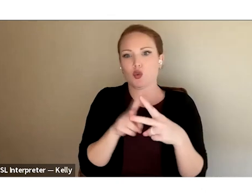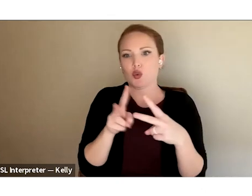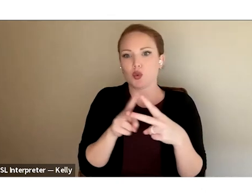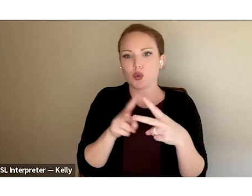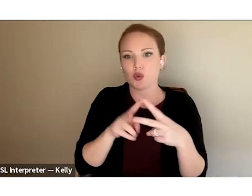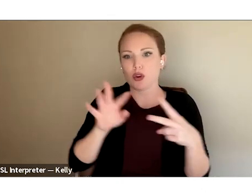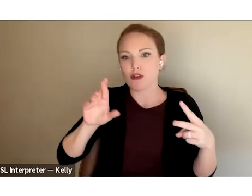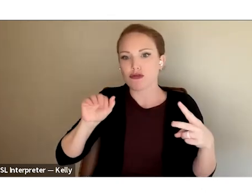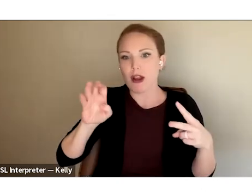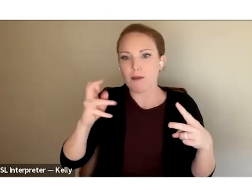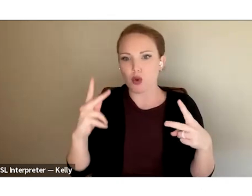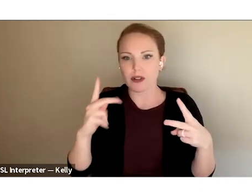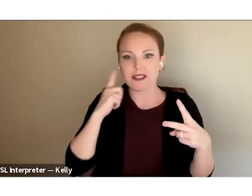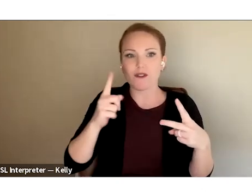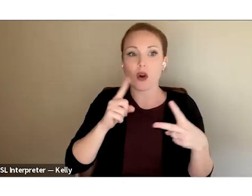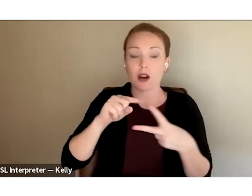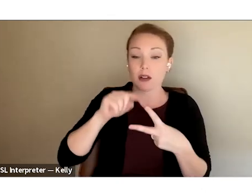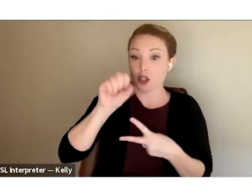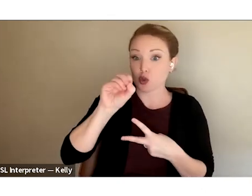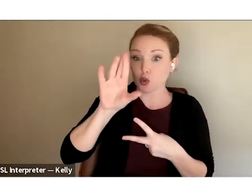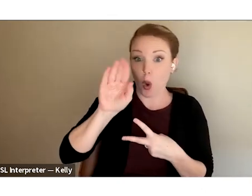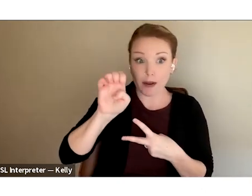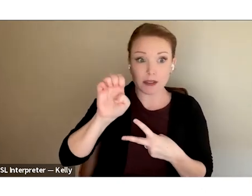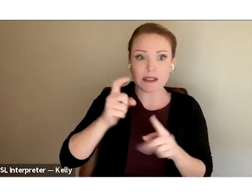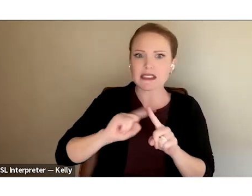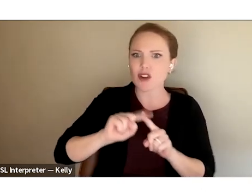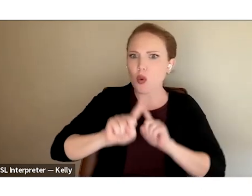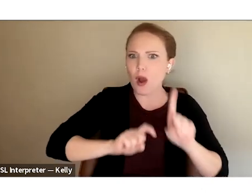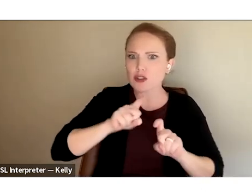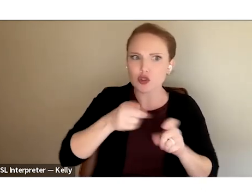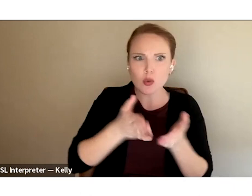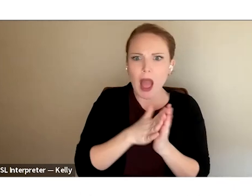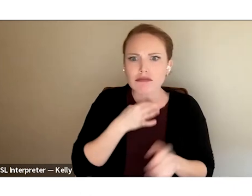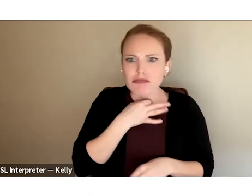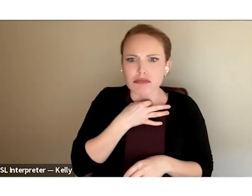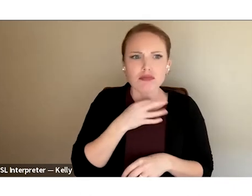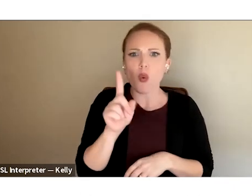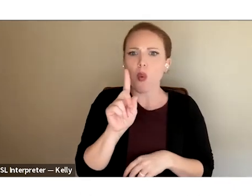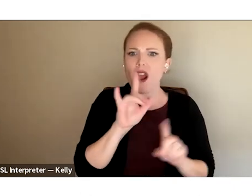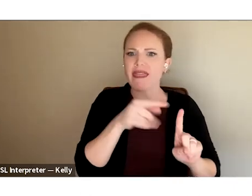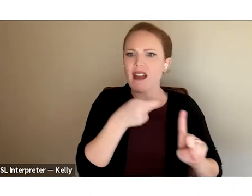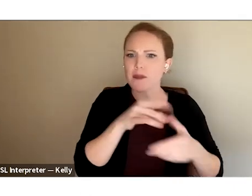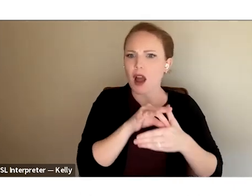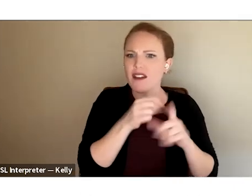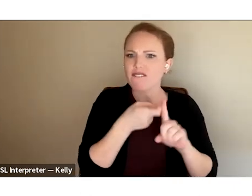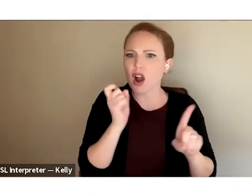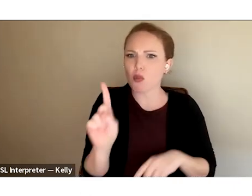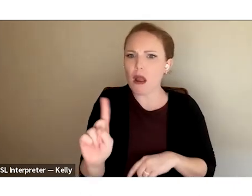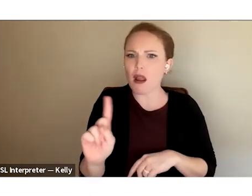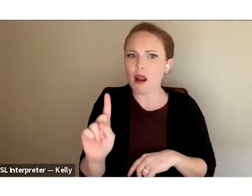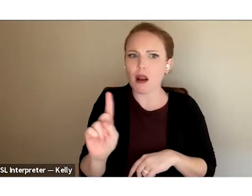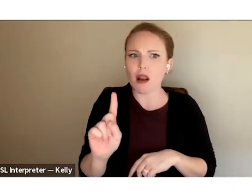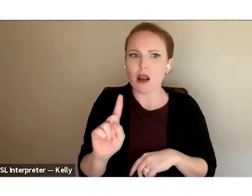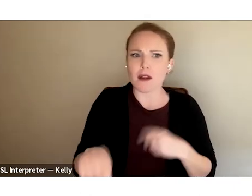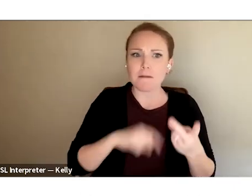of source, the questions, critical questions you would ask to understand what is the source of this media content, and angle